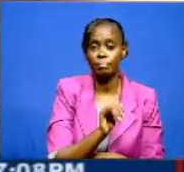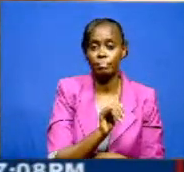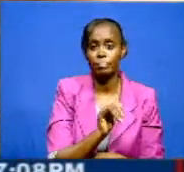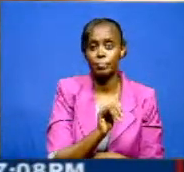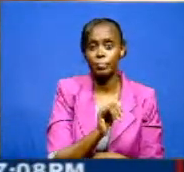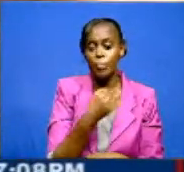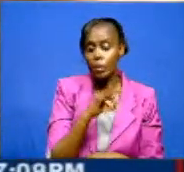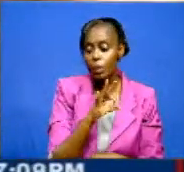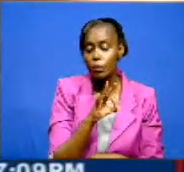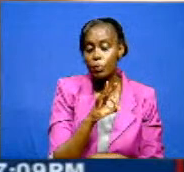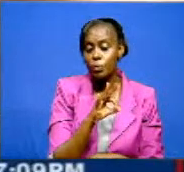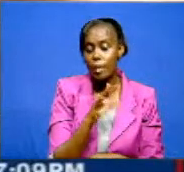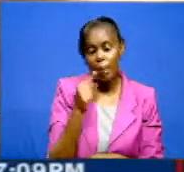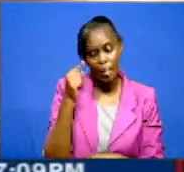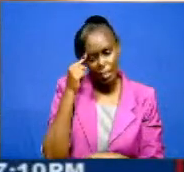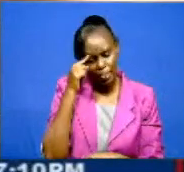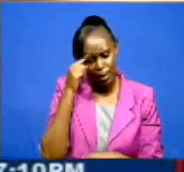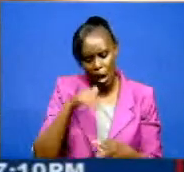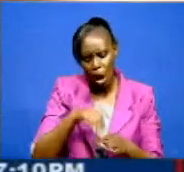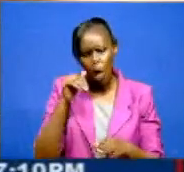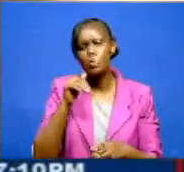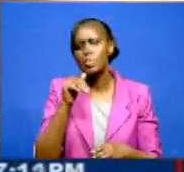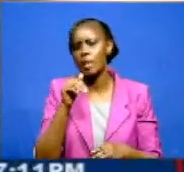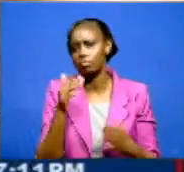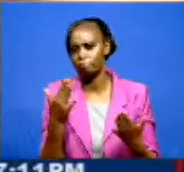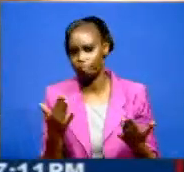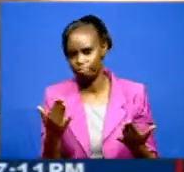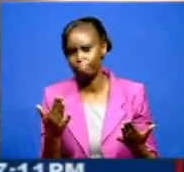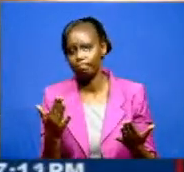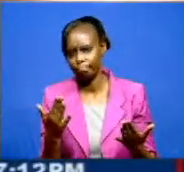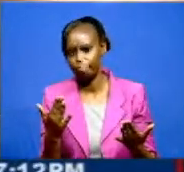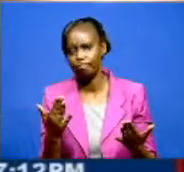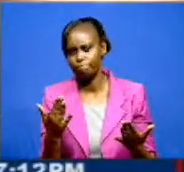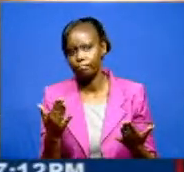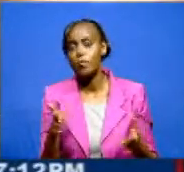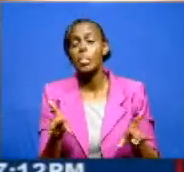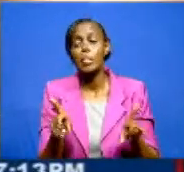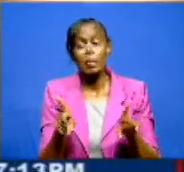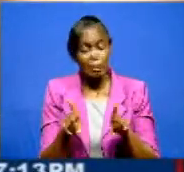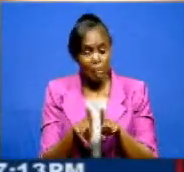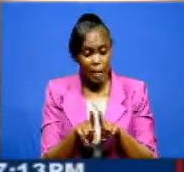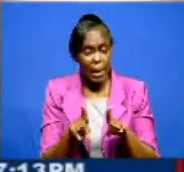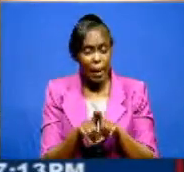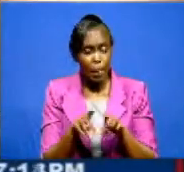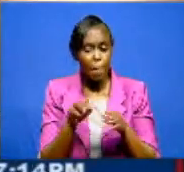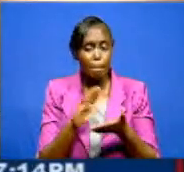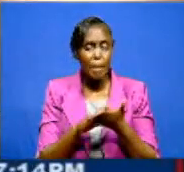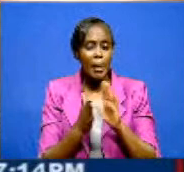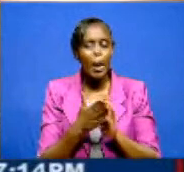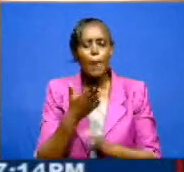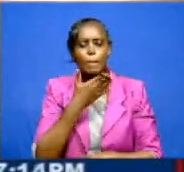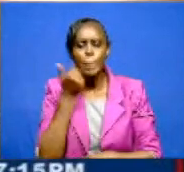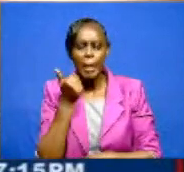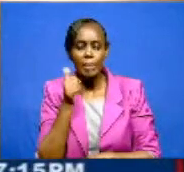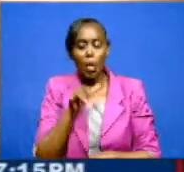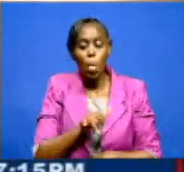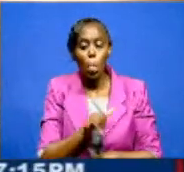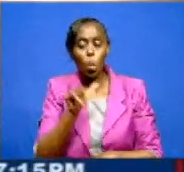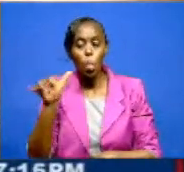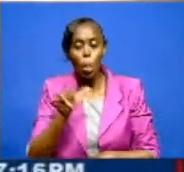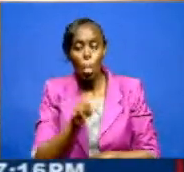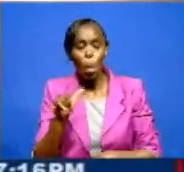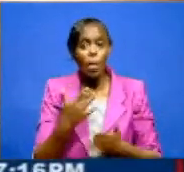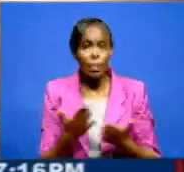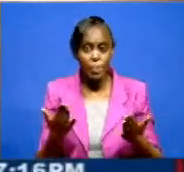if we think outside the box, we could even be better exporters. I want